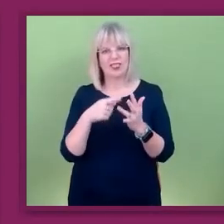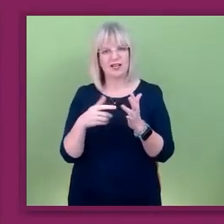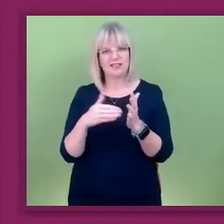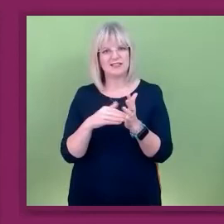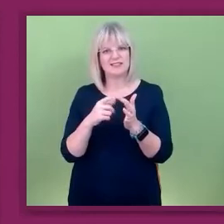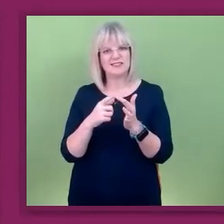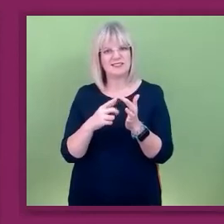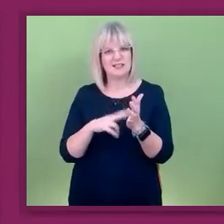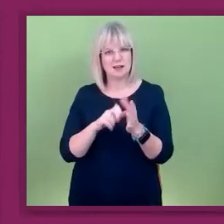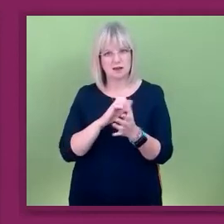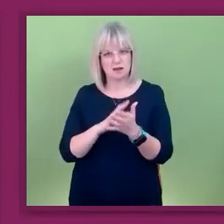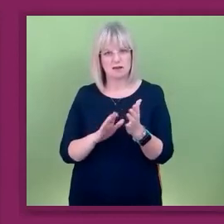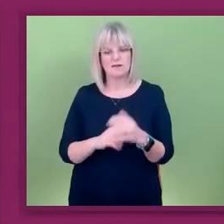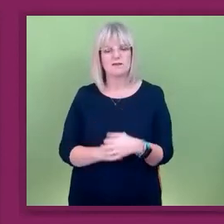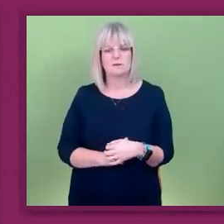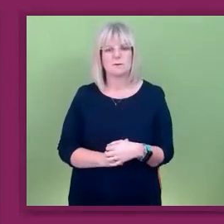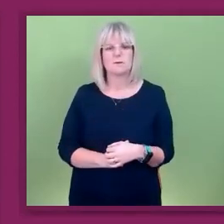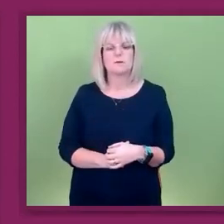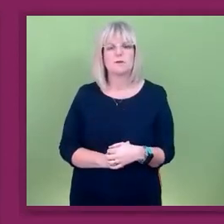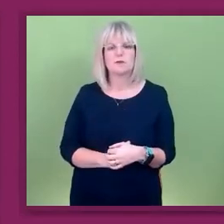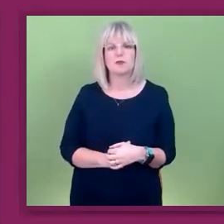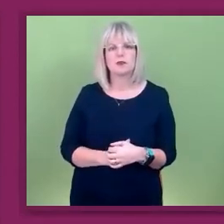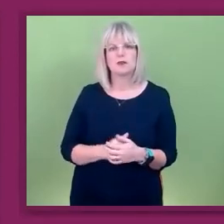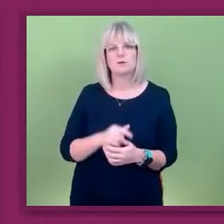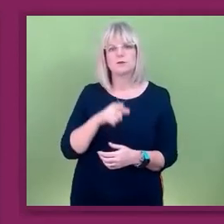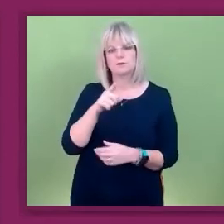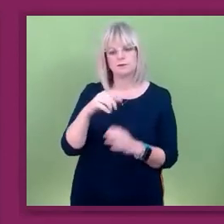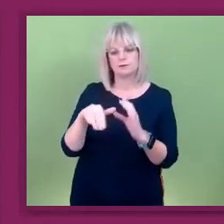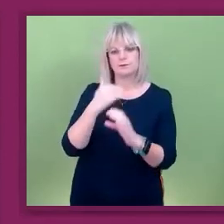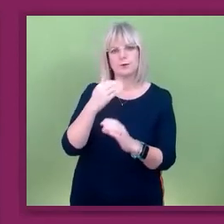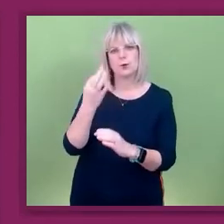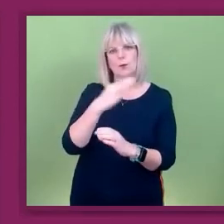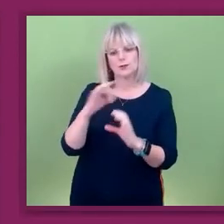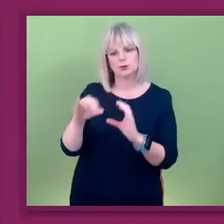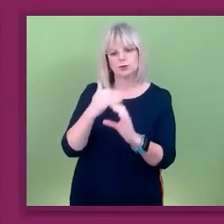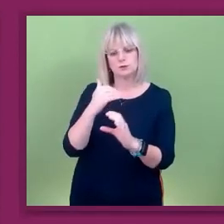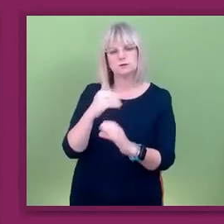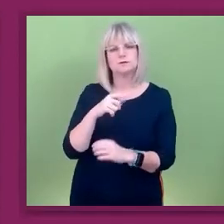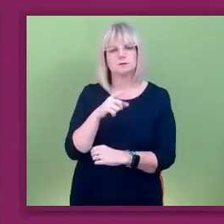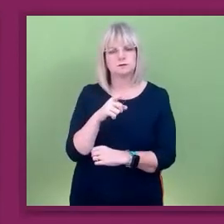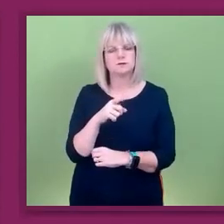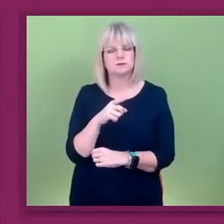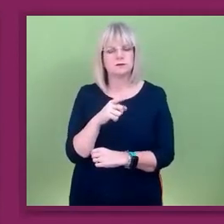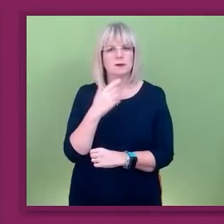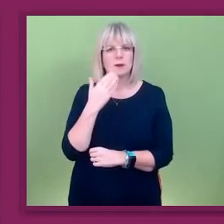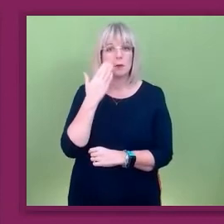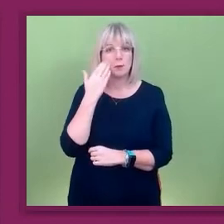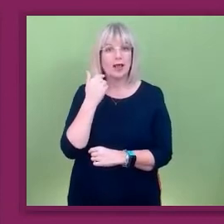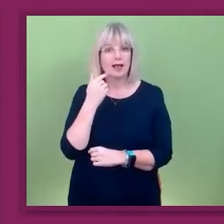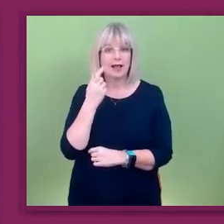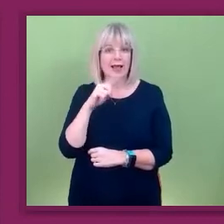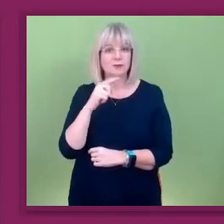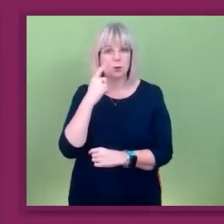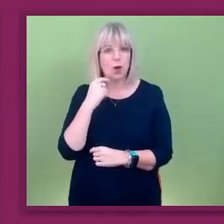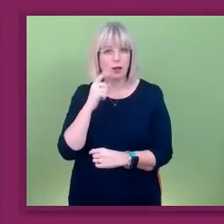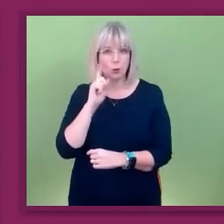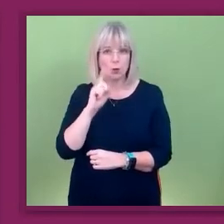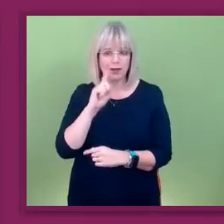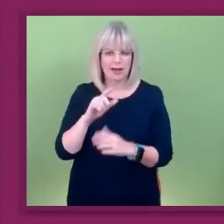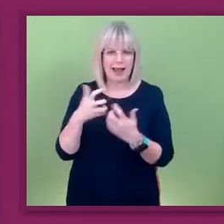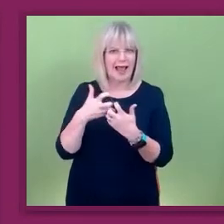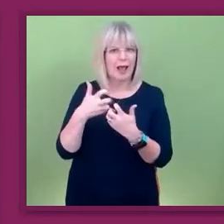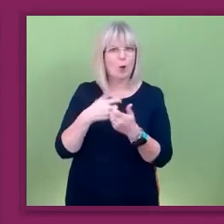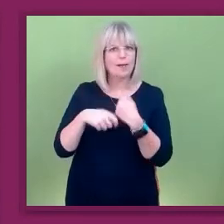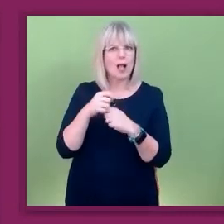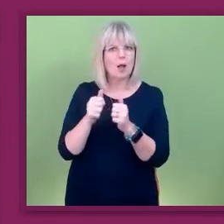watching this? Black women, but crucially allies, white women also. How can they get involved in supporting your work? So Tanika, you've already talked a little bit